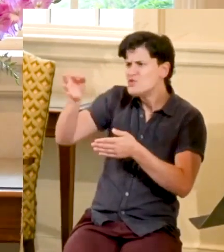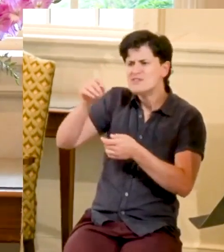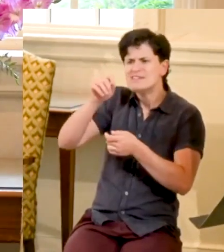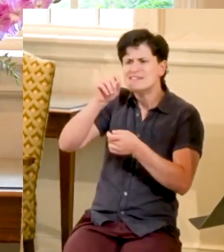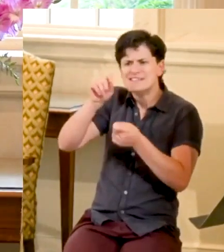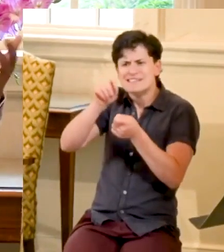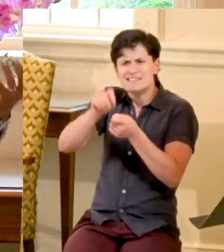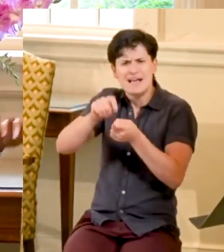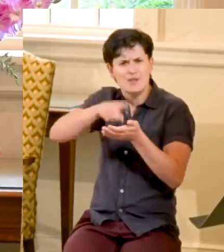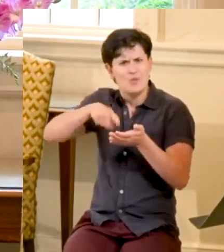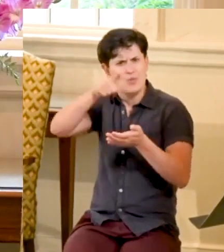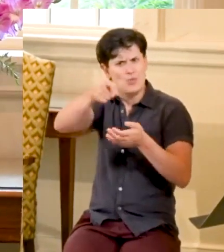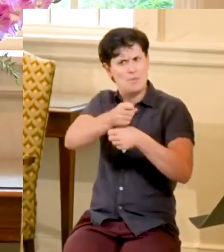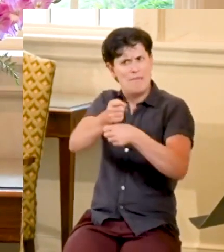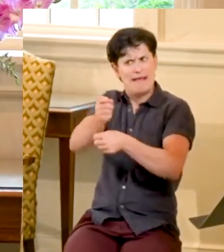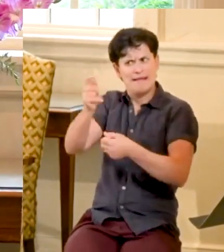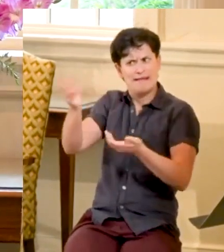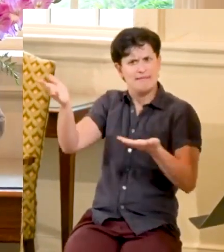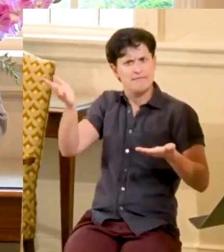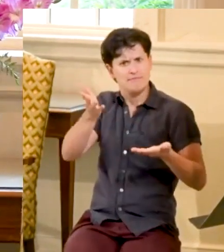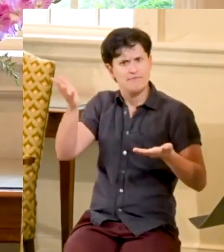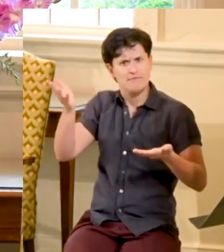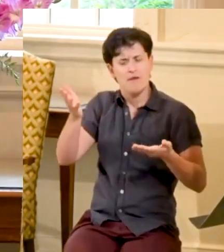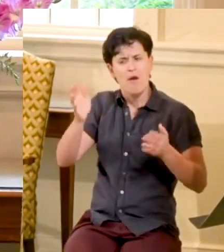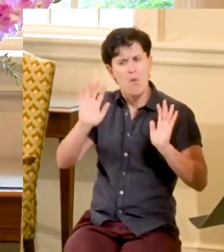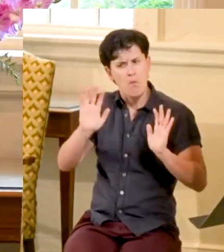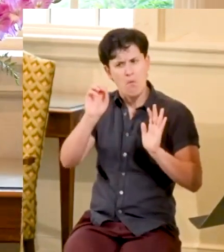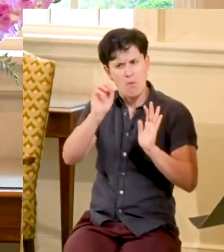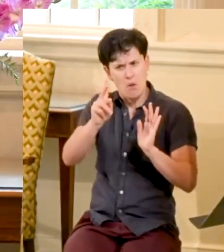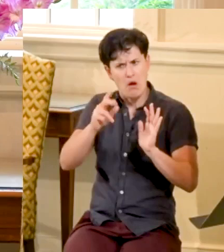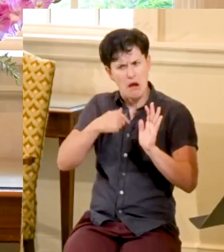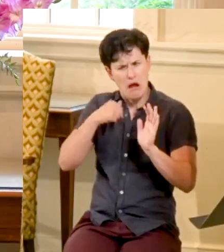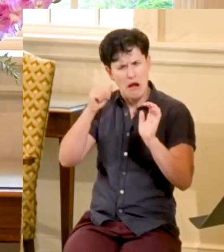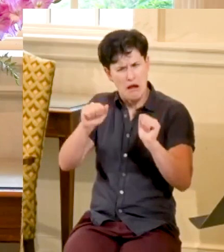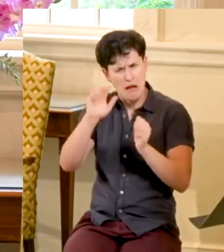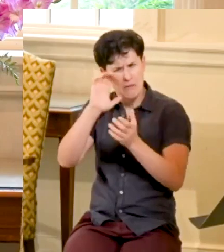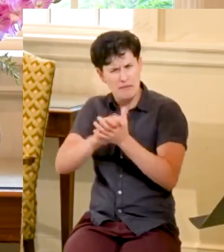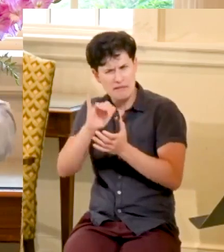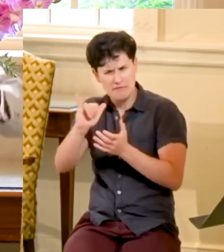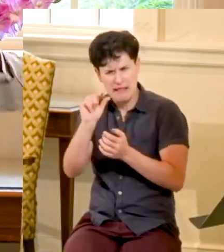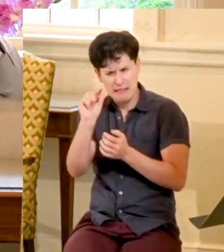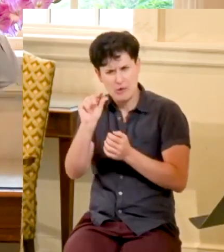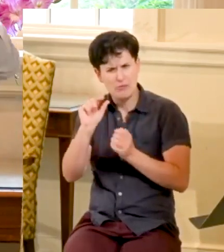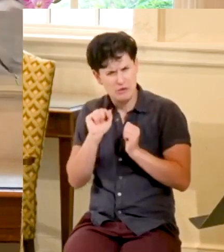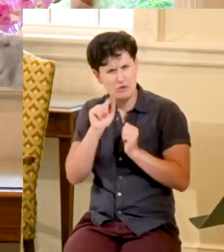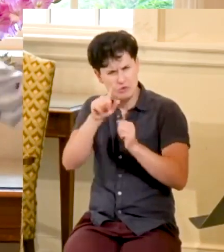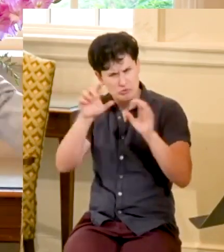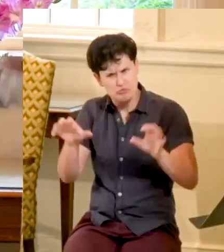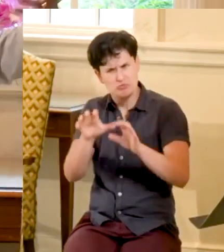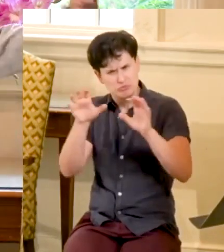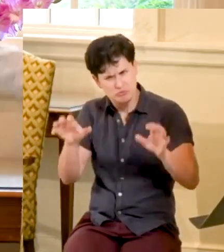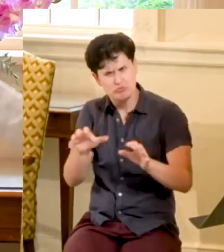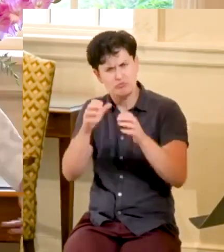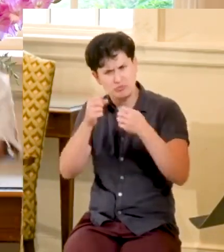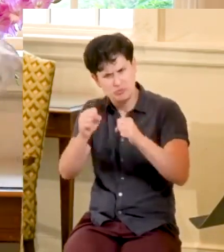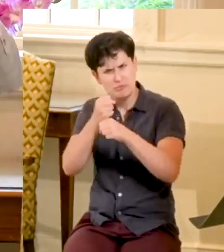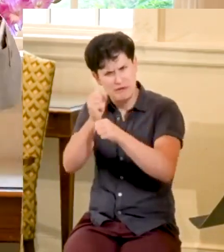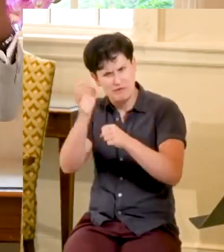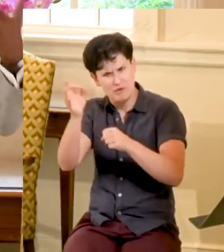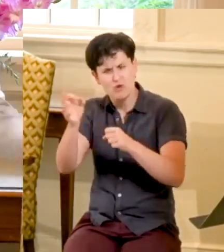Well, I can believe that somewhat. But what happens when you do everything